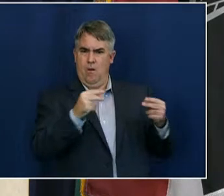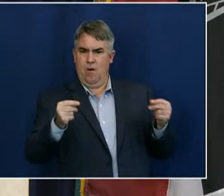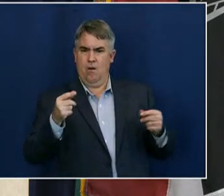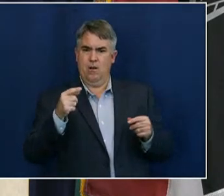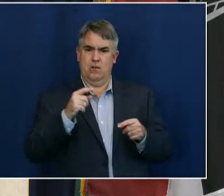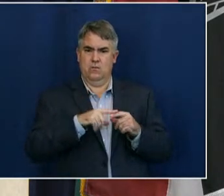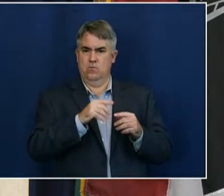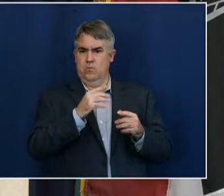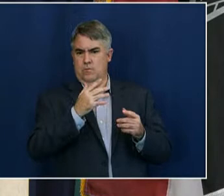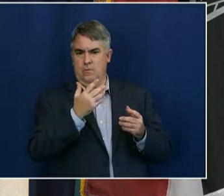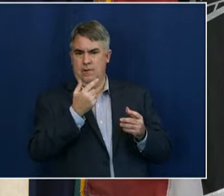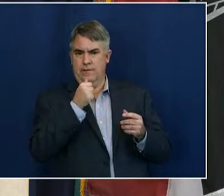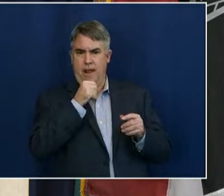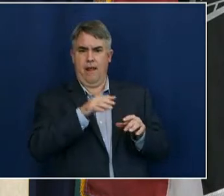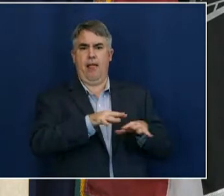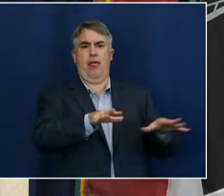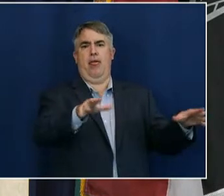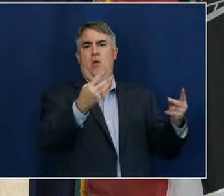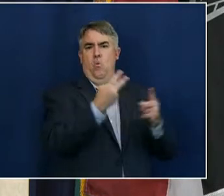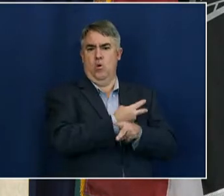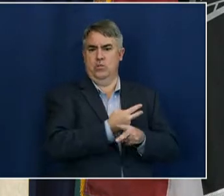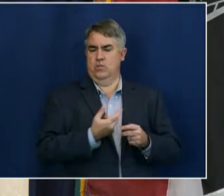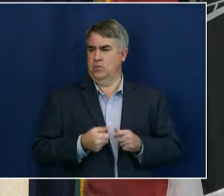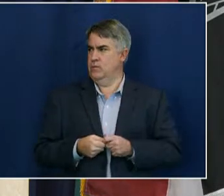will answer for you.